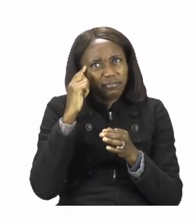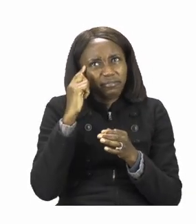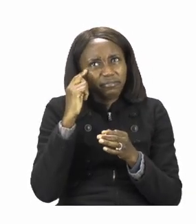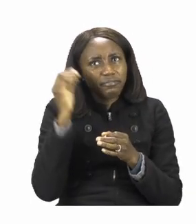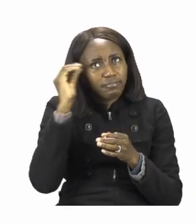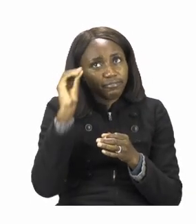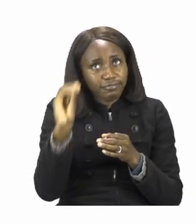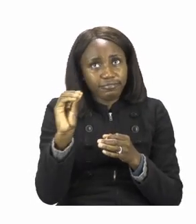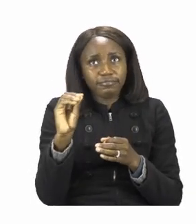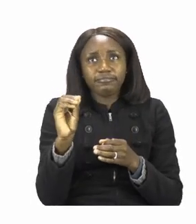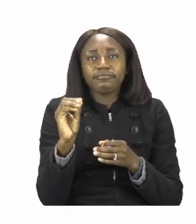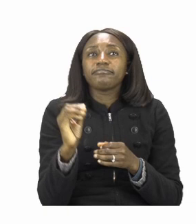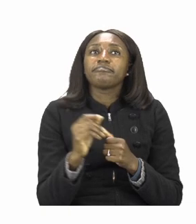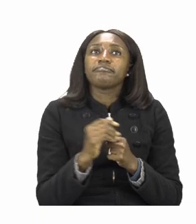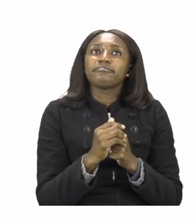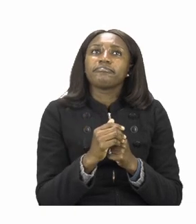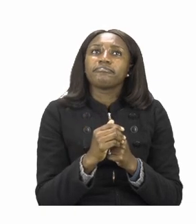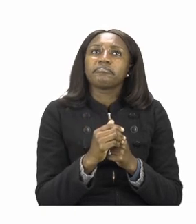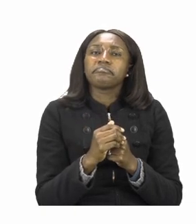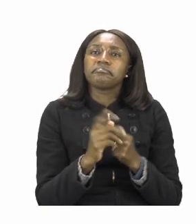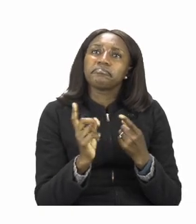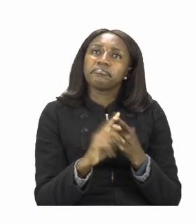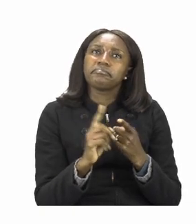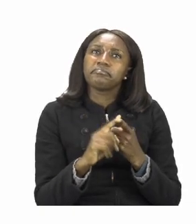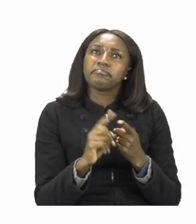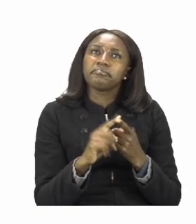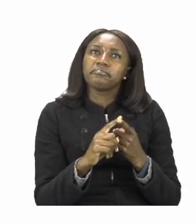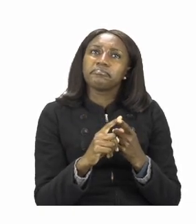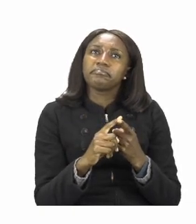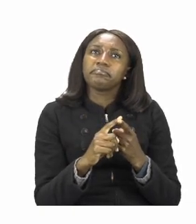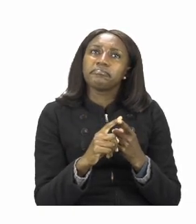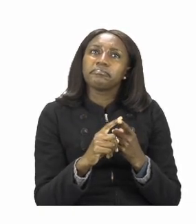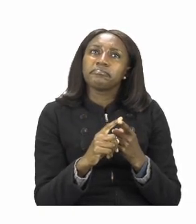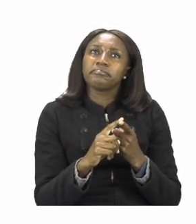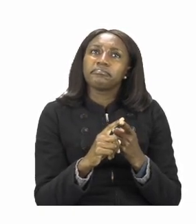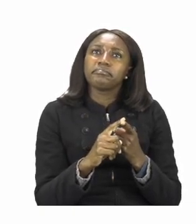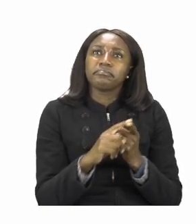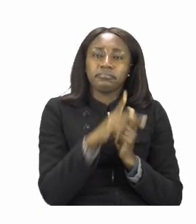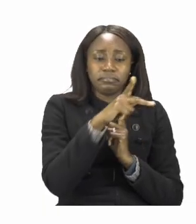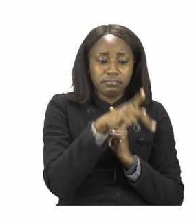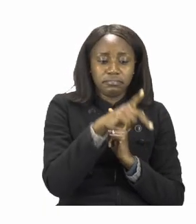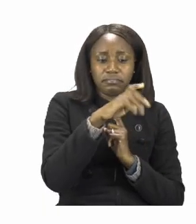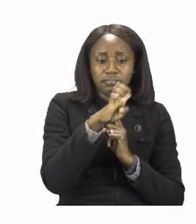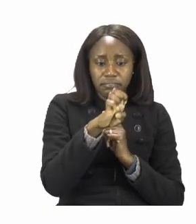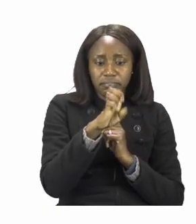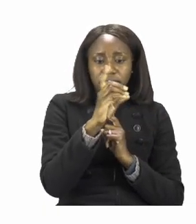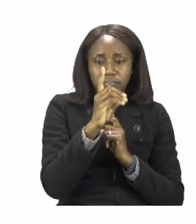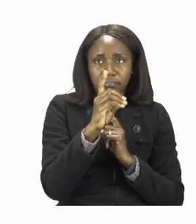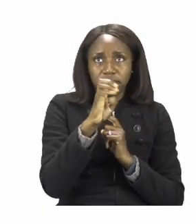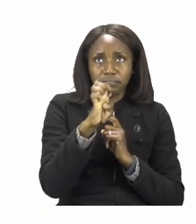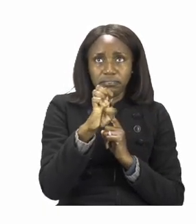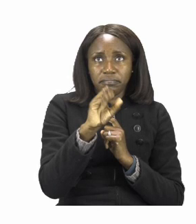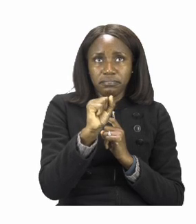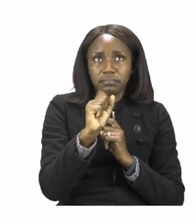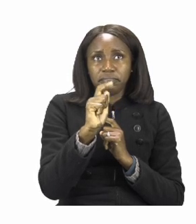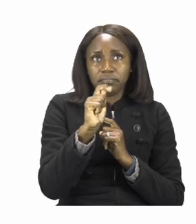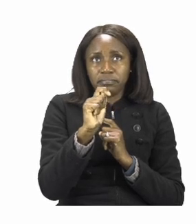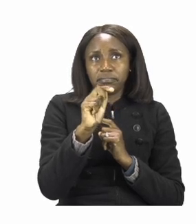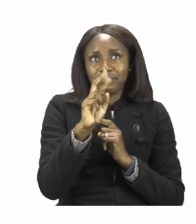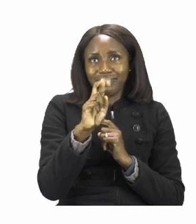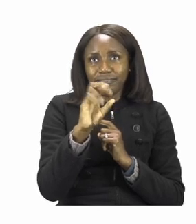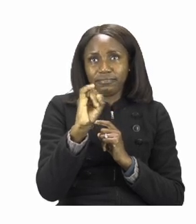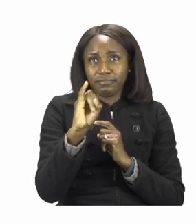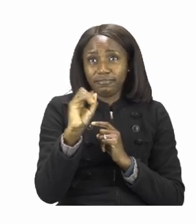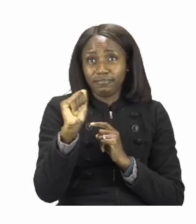not know. The first one that I'm going to explain is the word pedestrian. Now, the word pedestrian